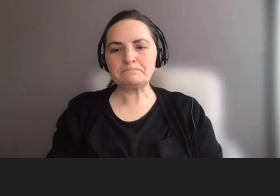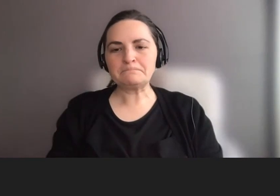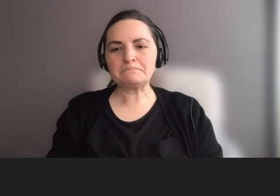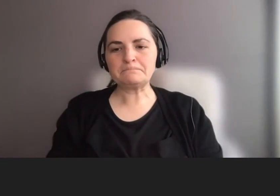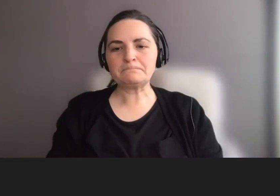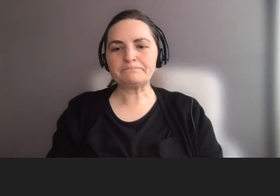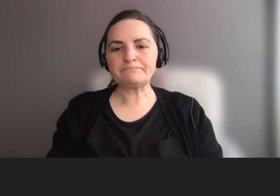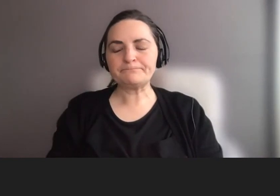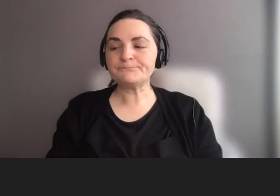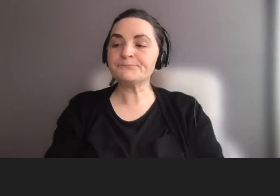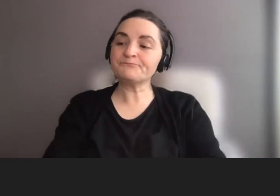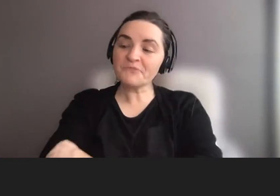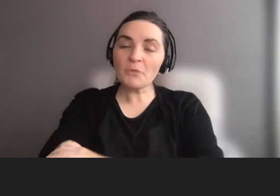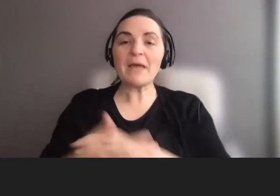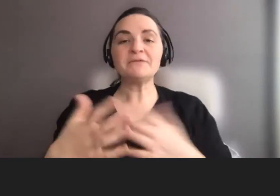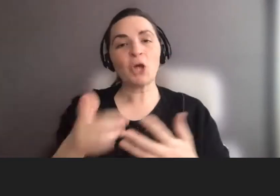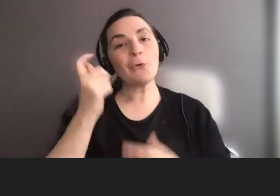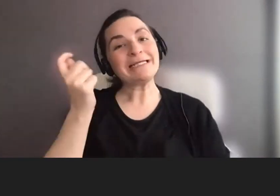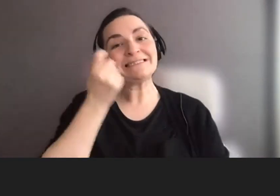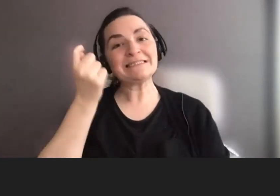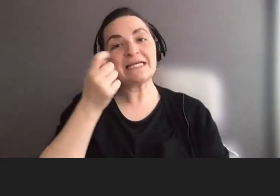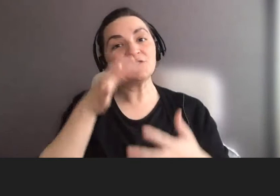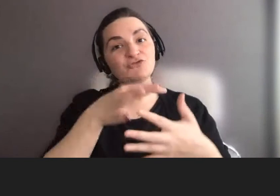Okay, success criteria, does that make sense?